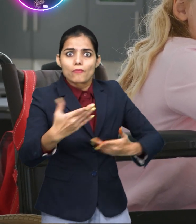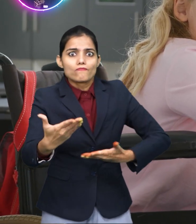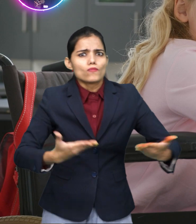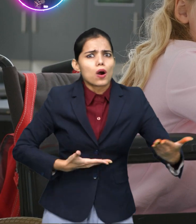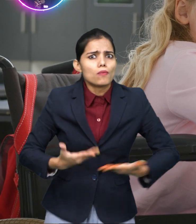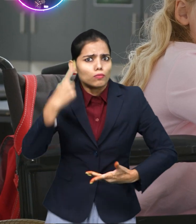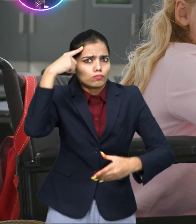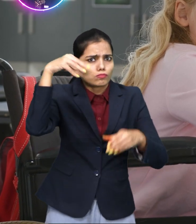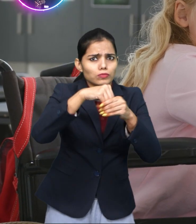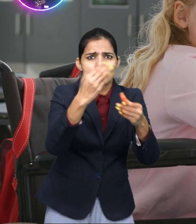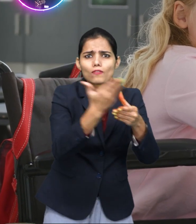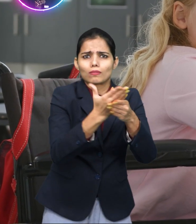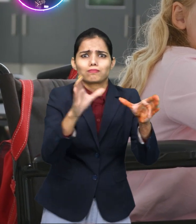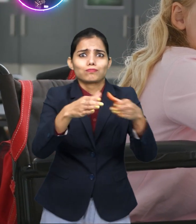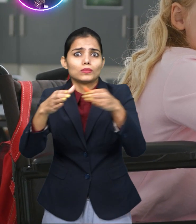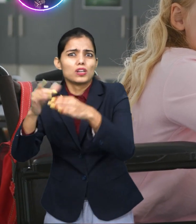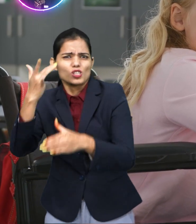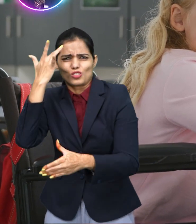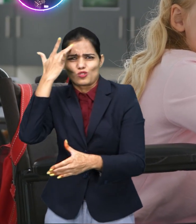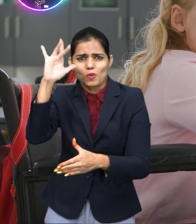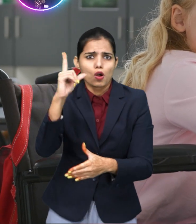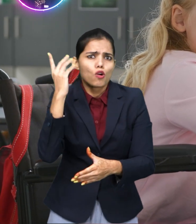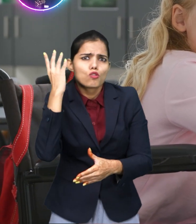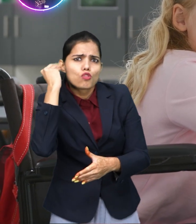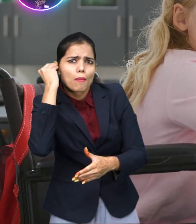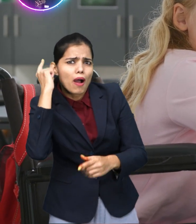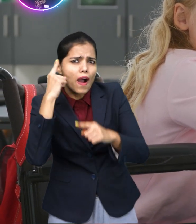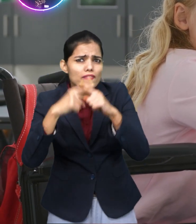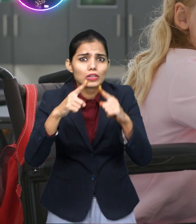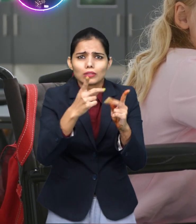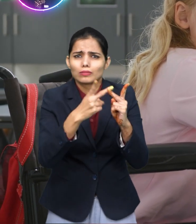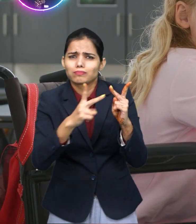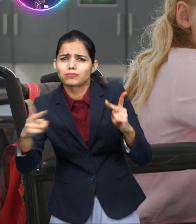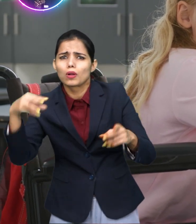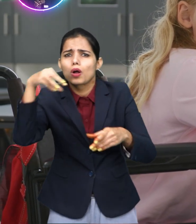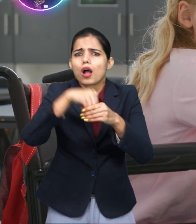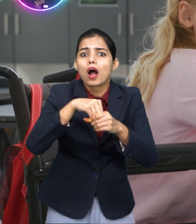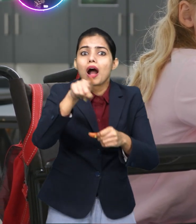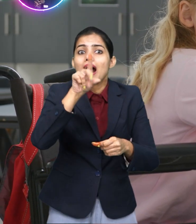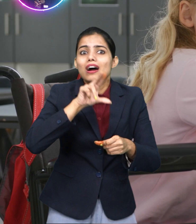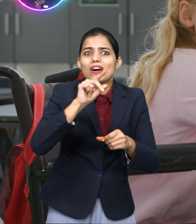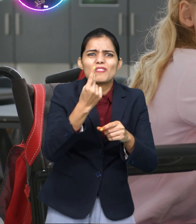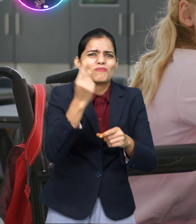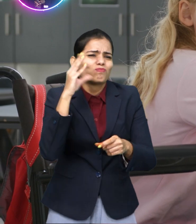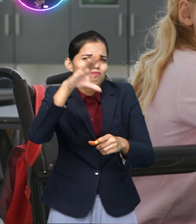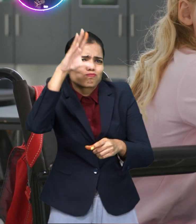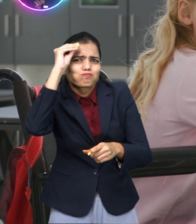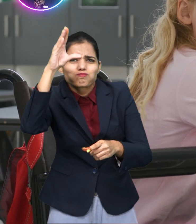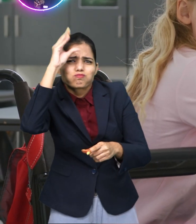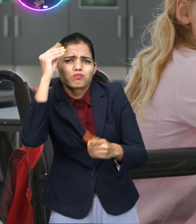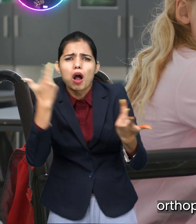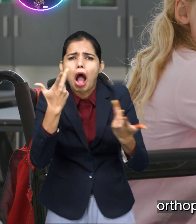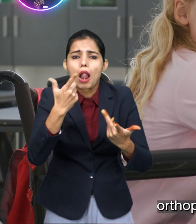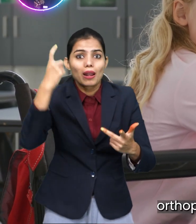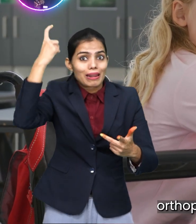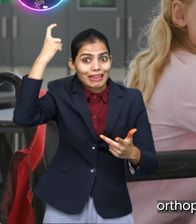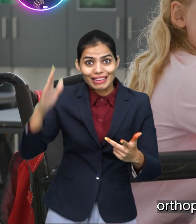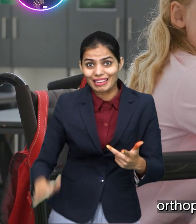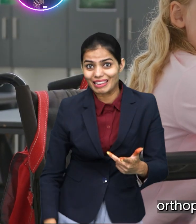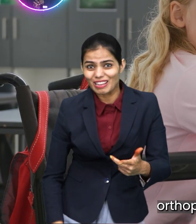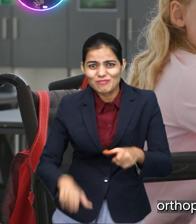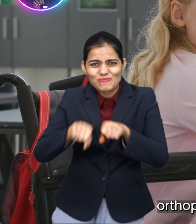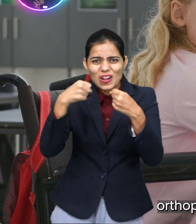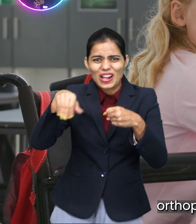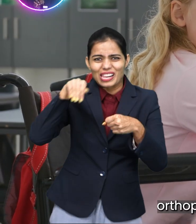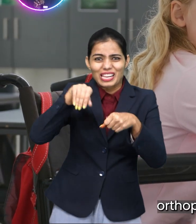cognitive, intellectual, hearing, vision, speech, learning,